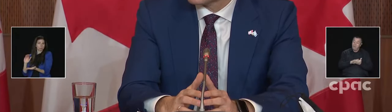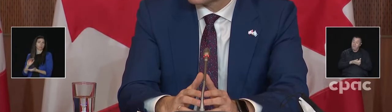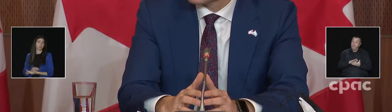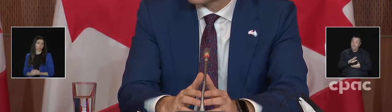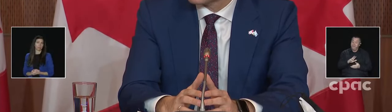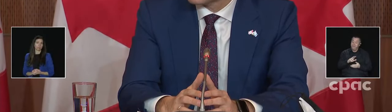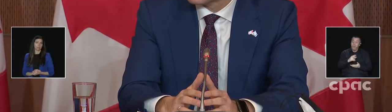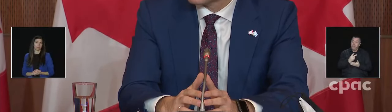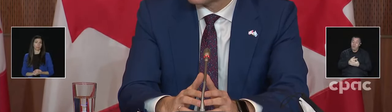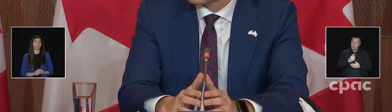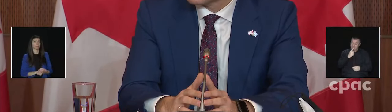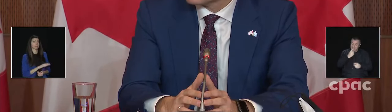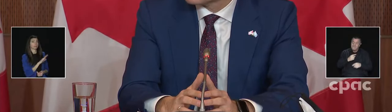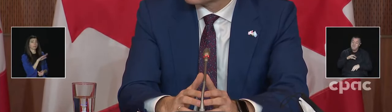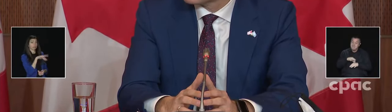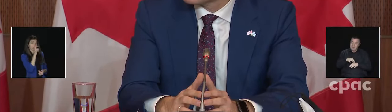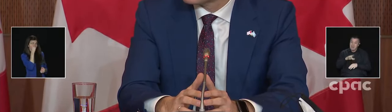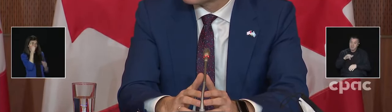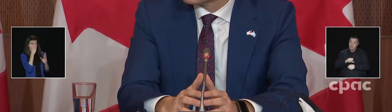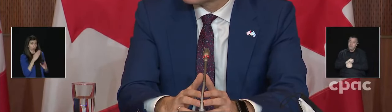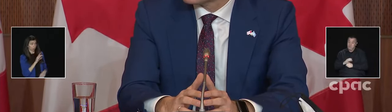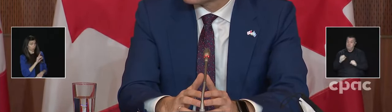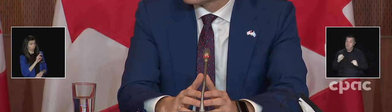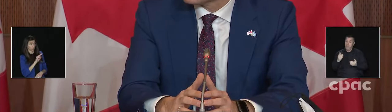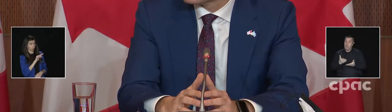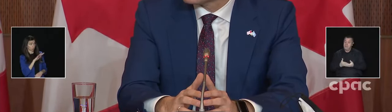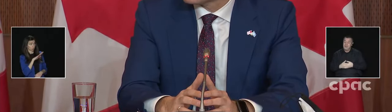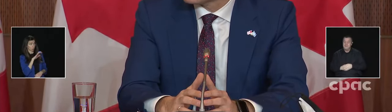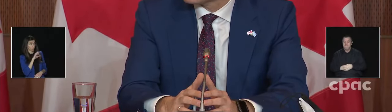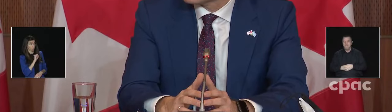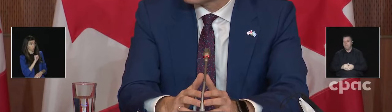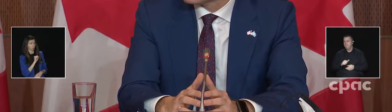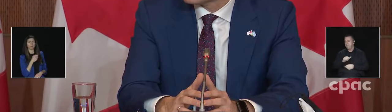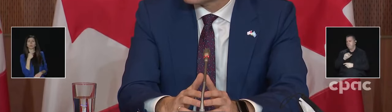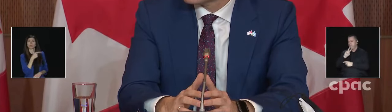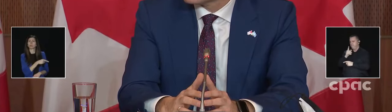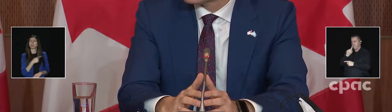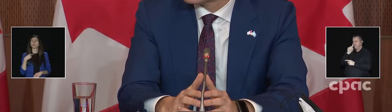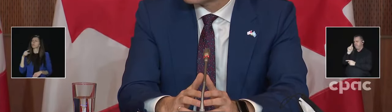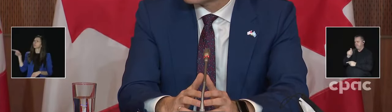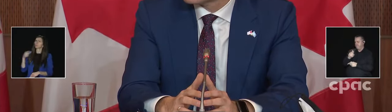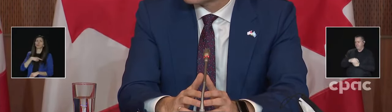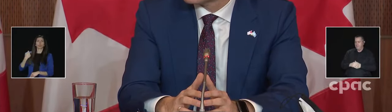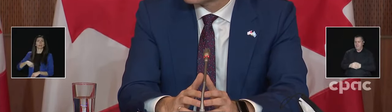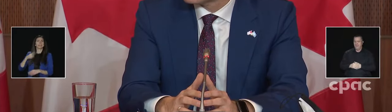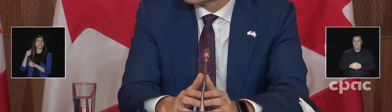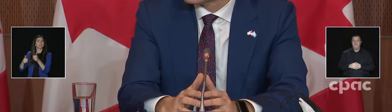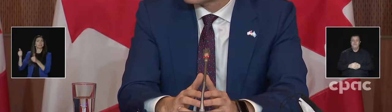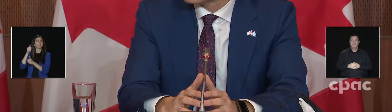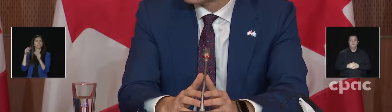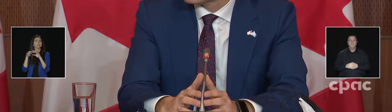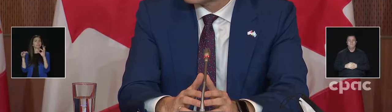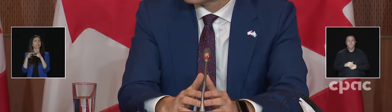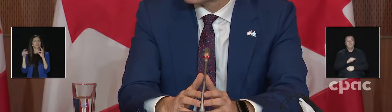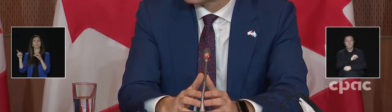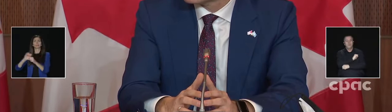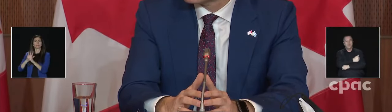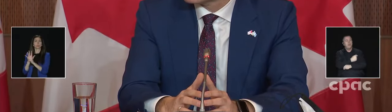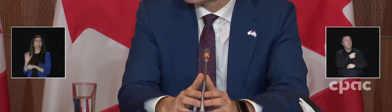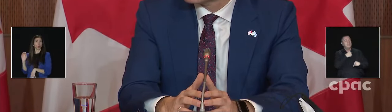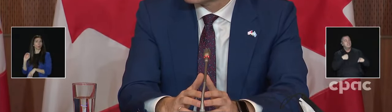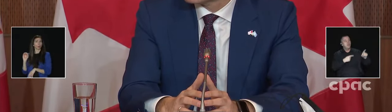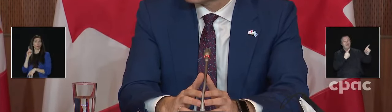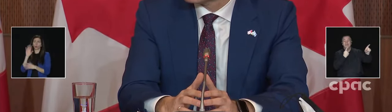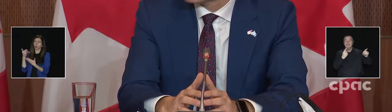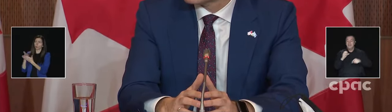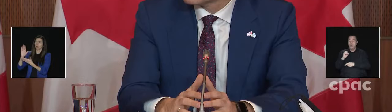Also for Minister Duclos, what do you say to the statement from Chinese authorities that Omicron arrived in their country via a piece of